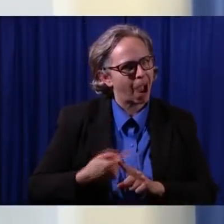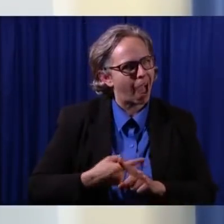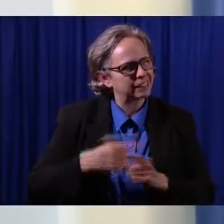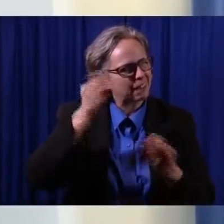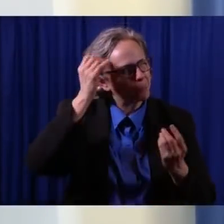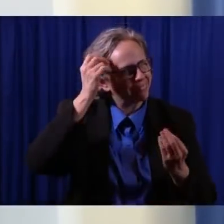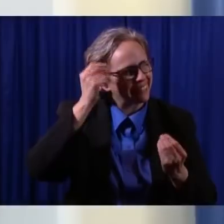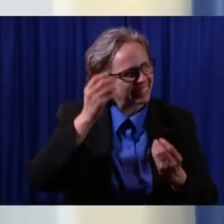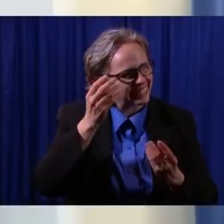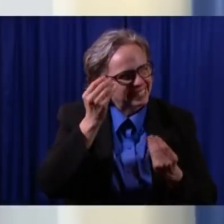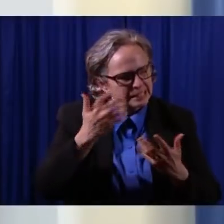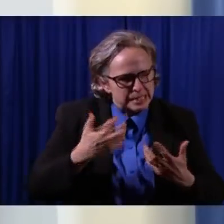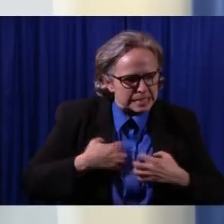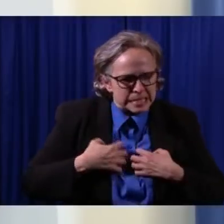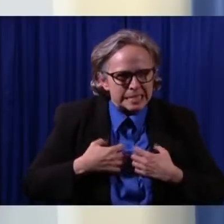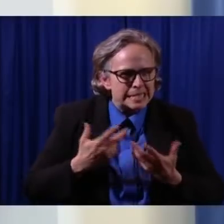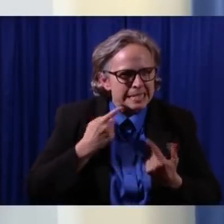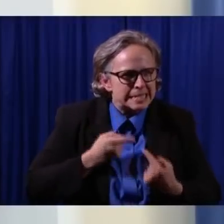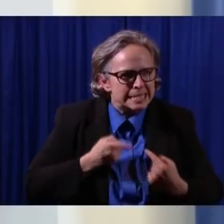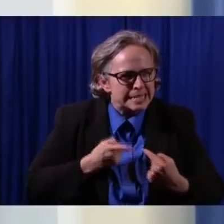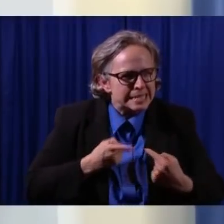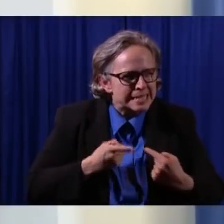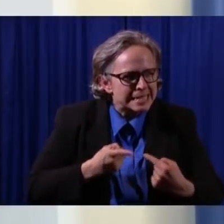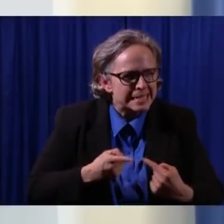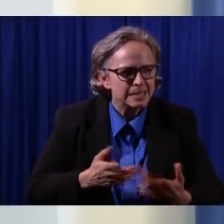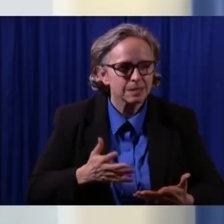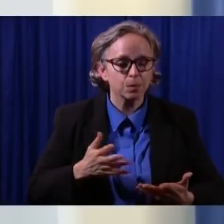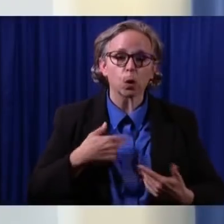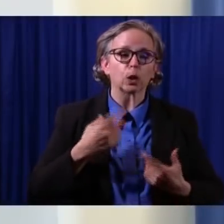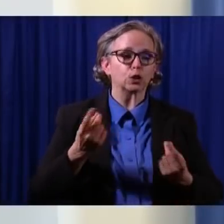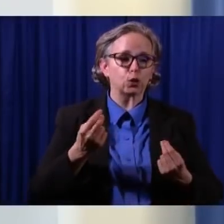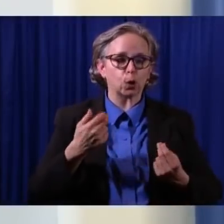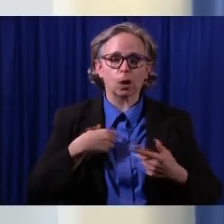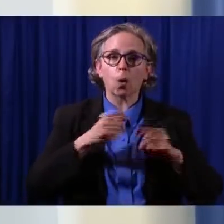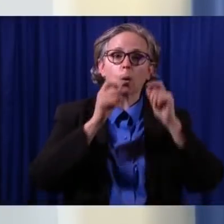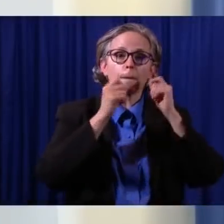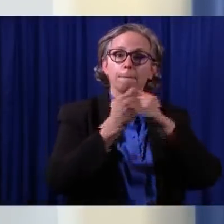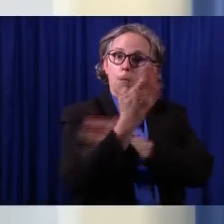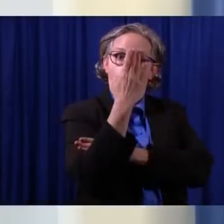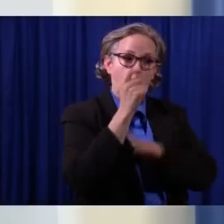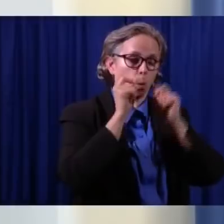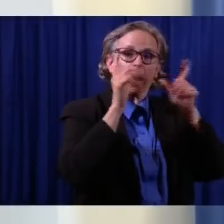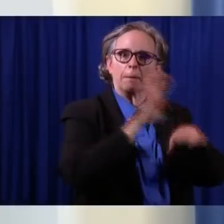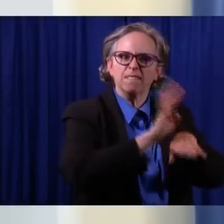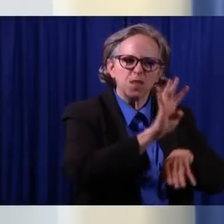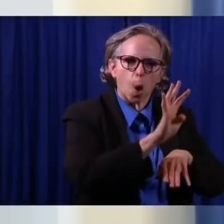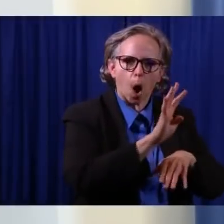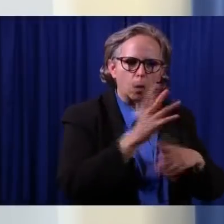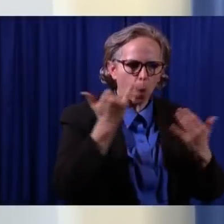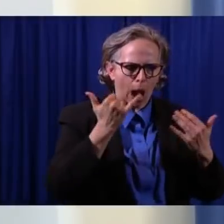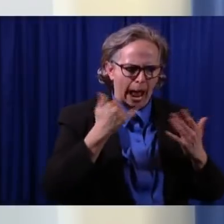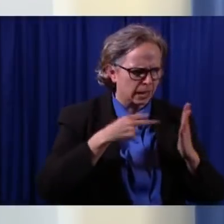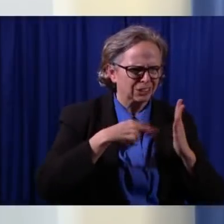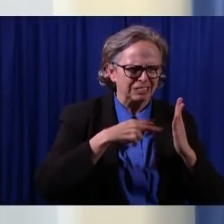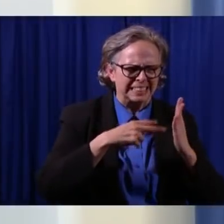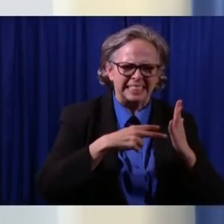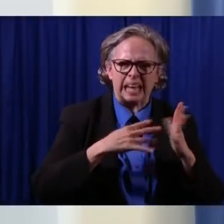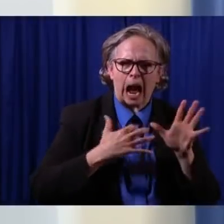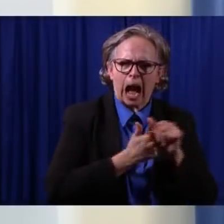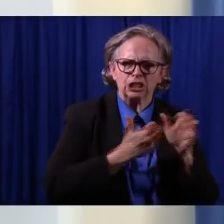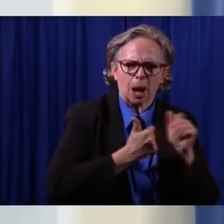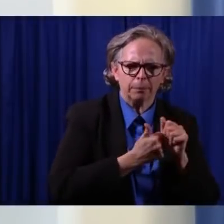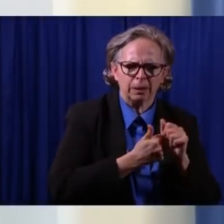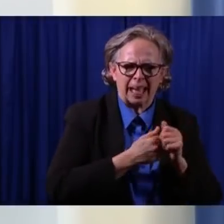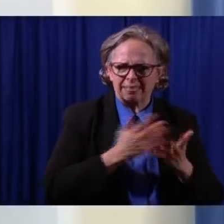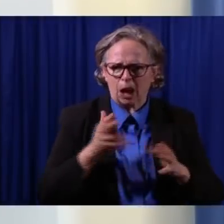my answer was get up at 4 so that I have time to read and catch up and, you know, go to bed, you know, way late into the